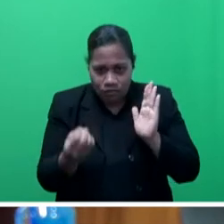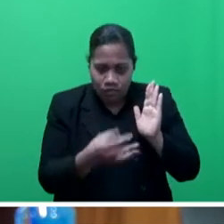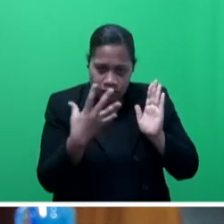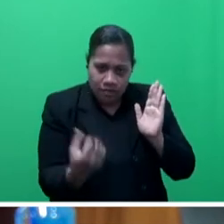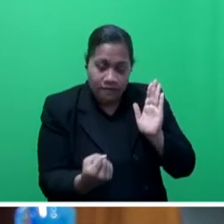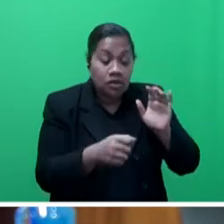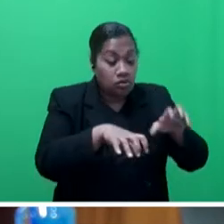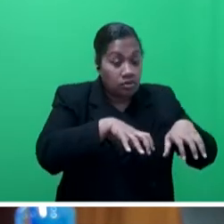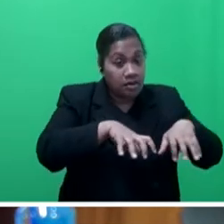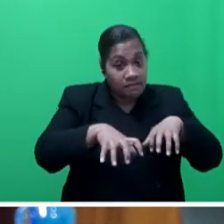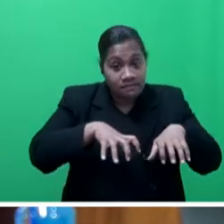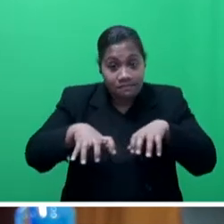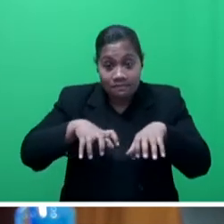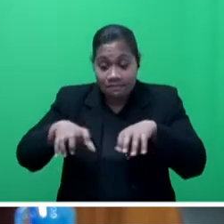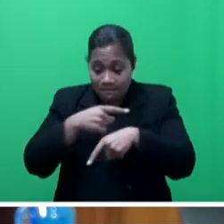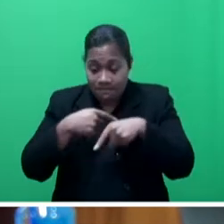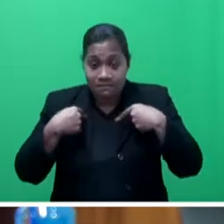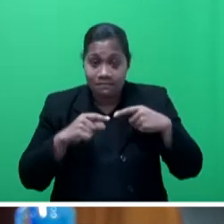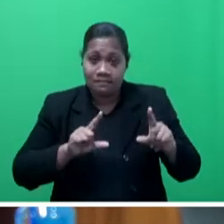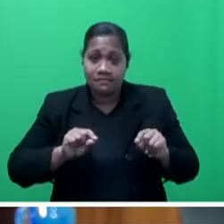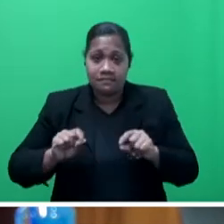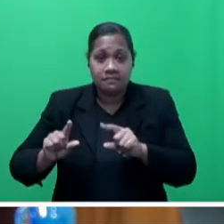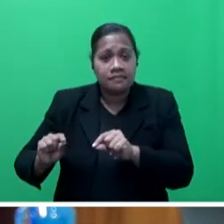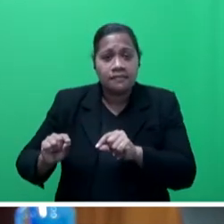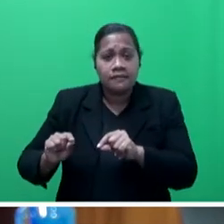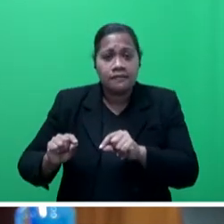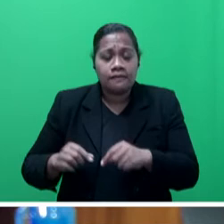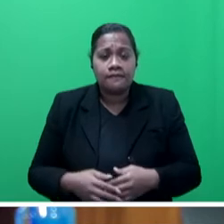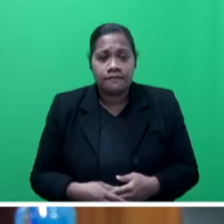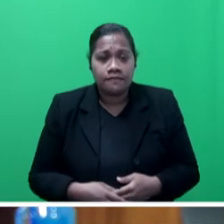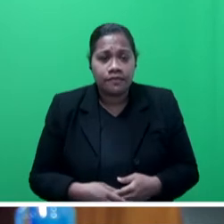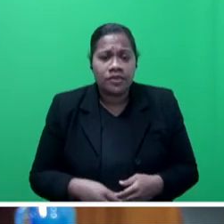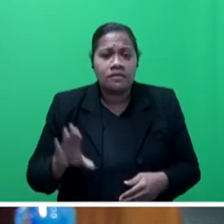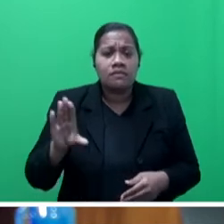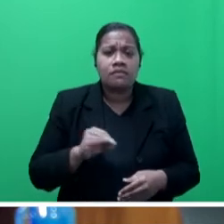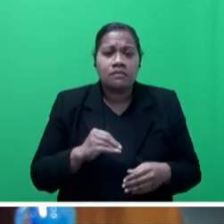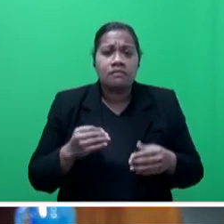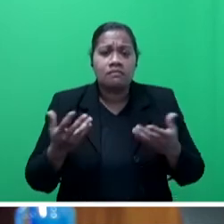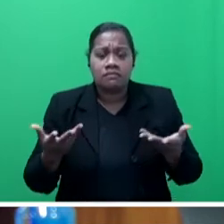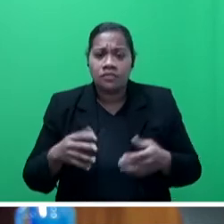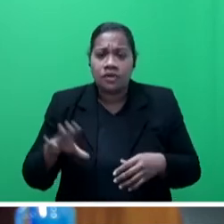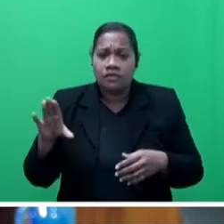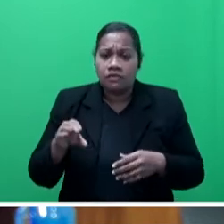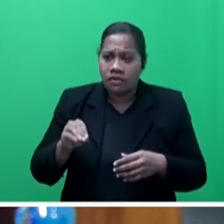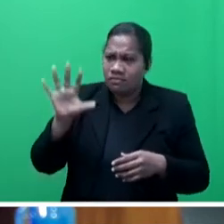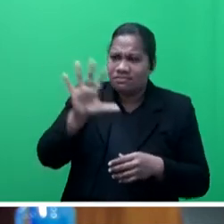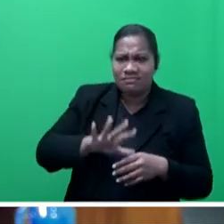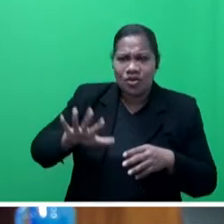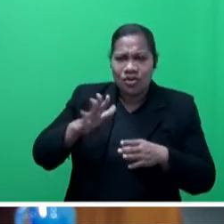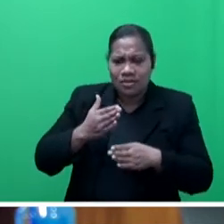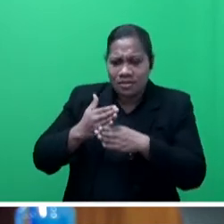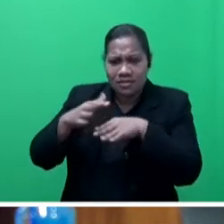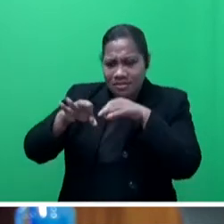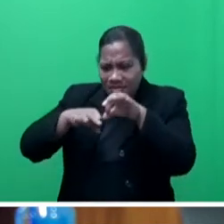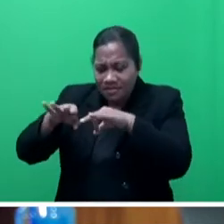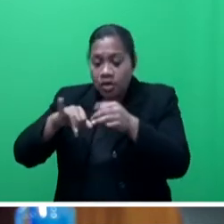activities that we undertake is basically emanates from this overall framework, the strategic